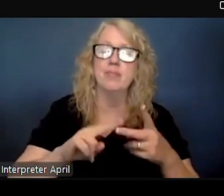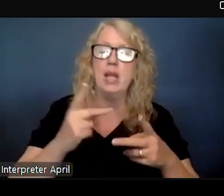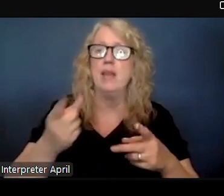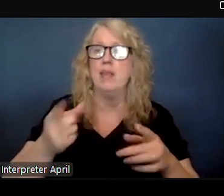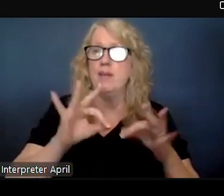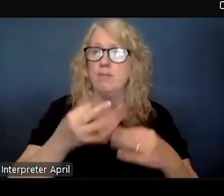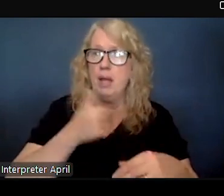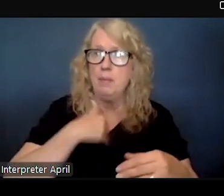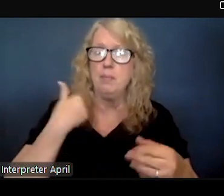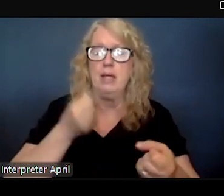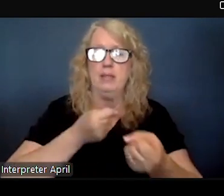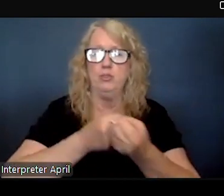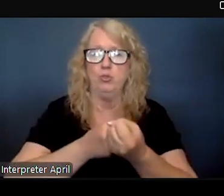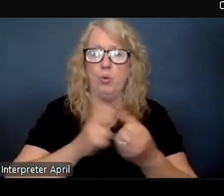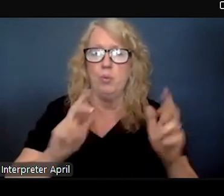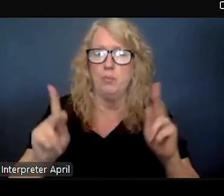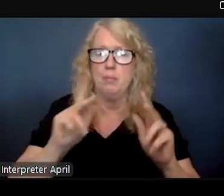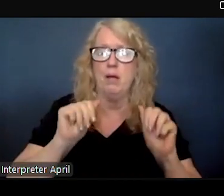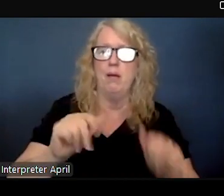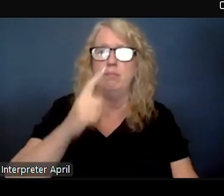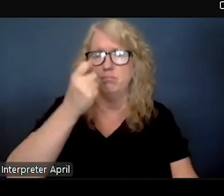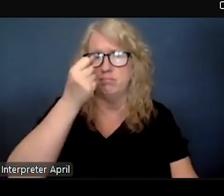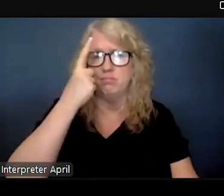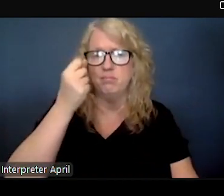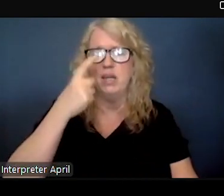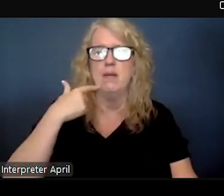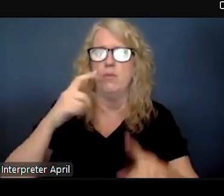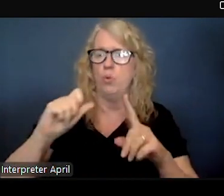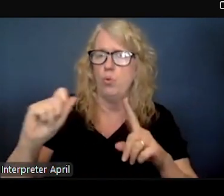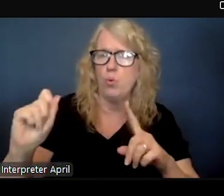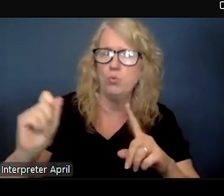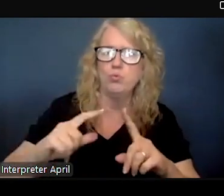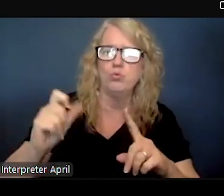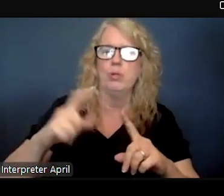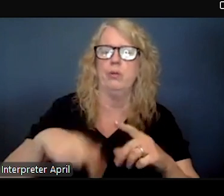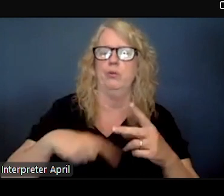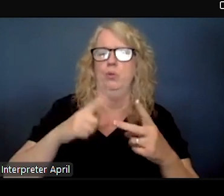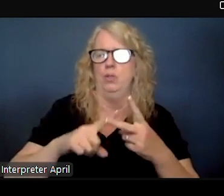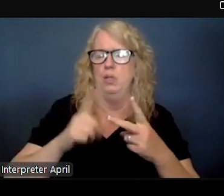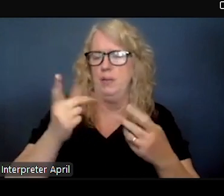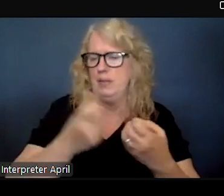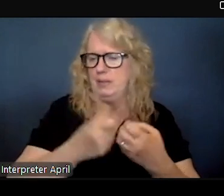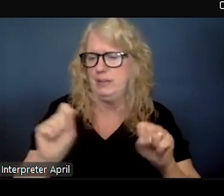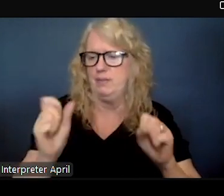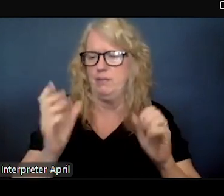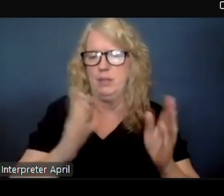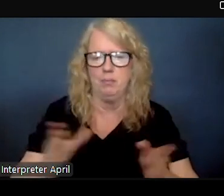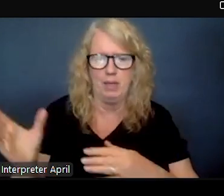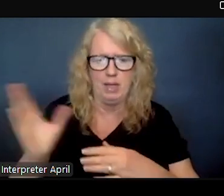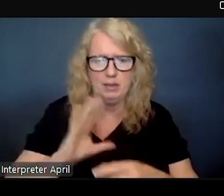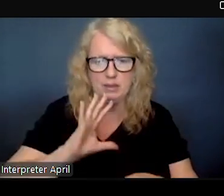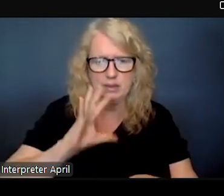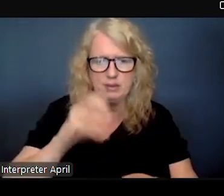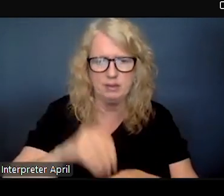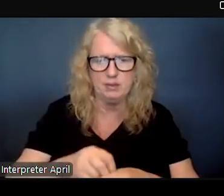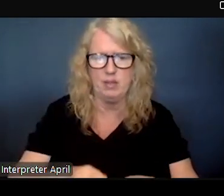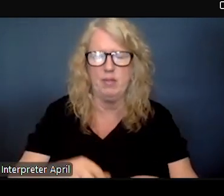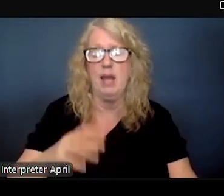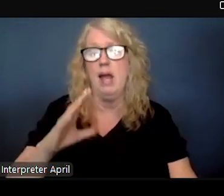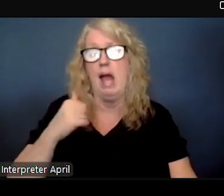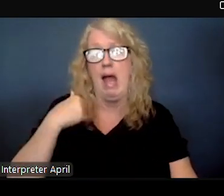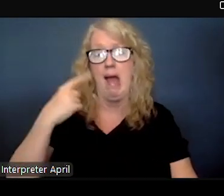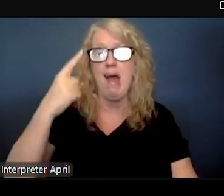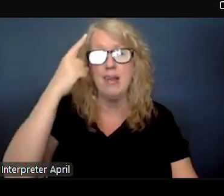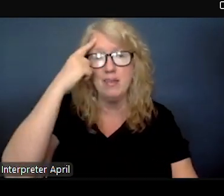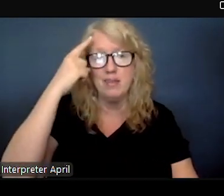family members and support personnel to understand what those triggers or those what that safety plan consists of. And I